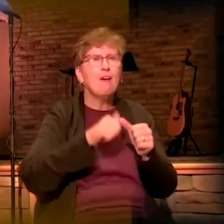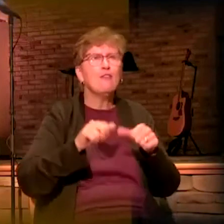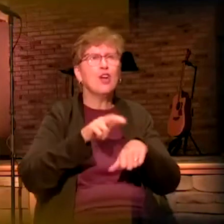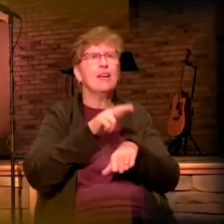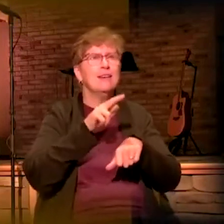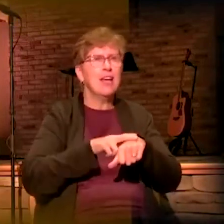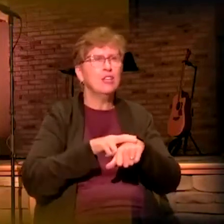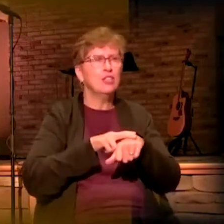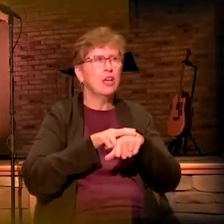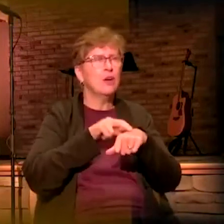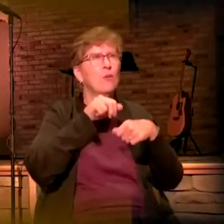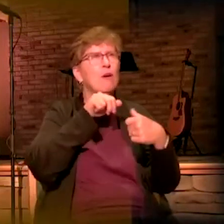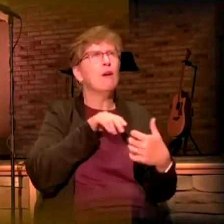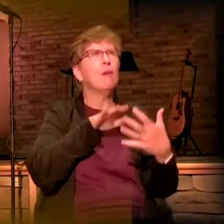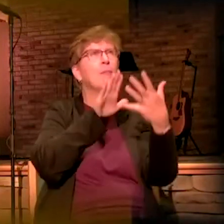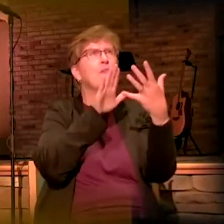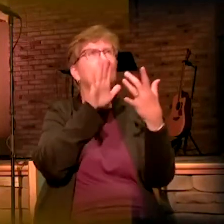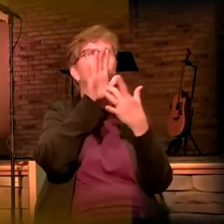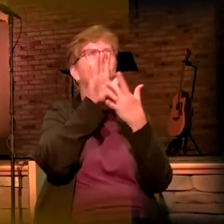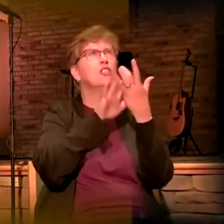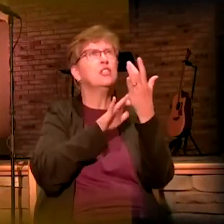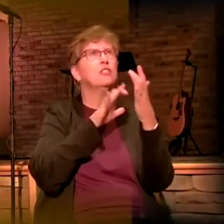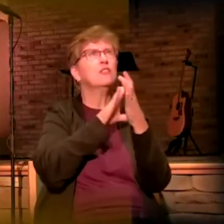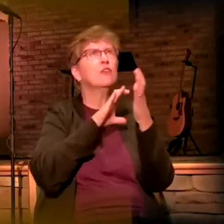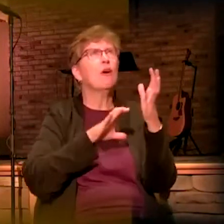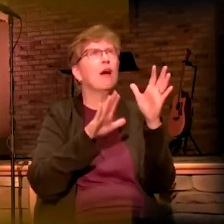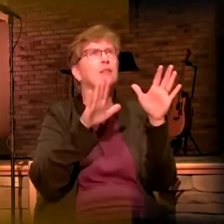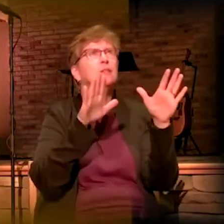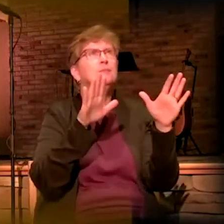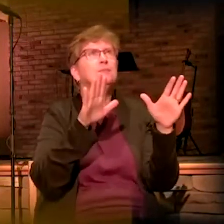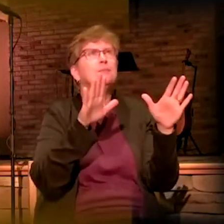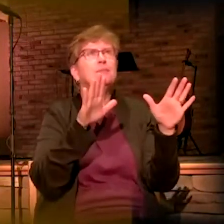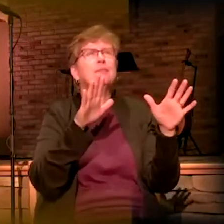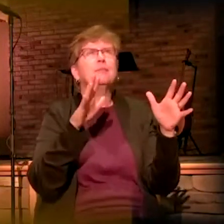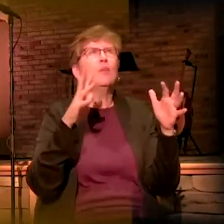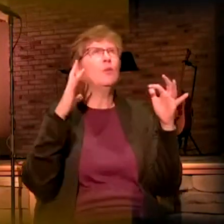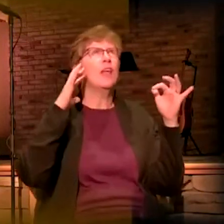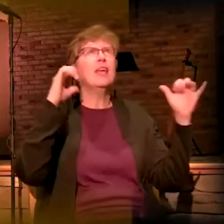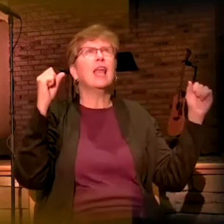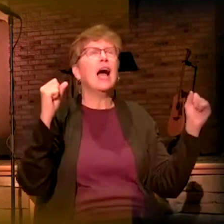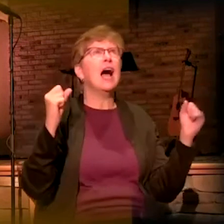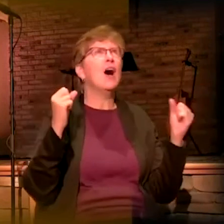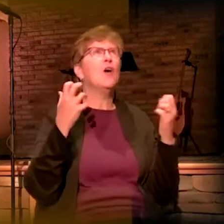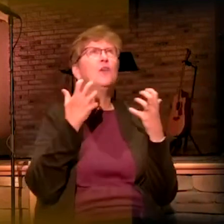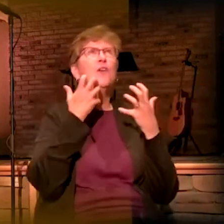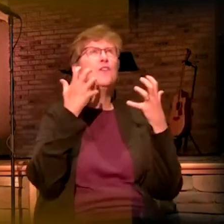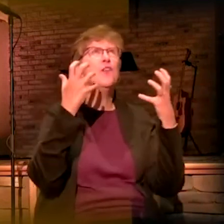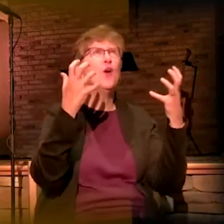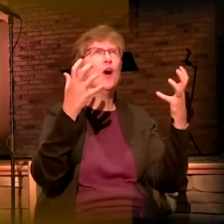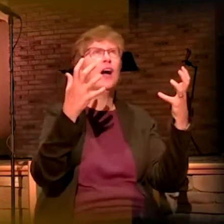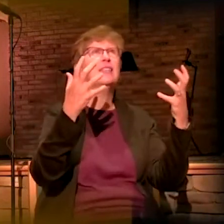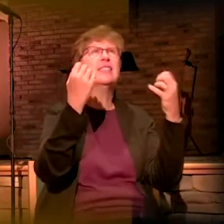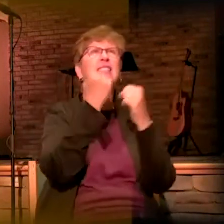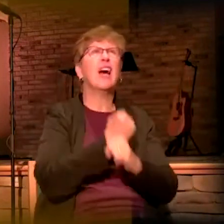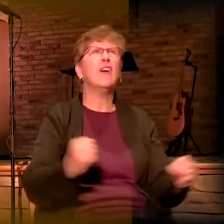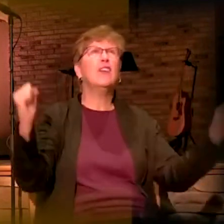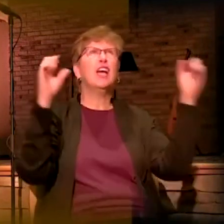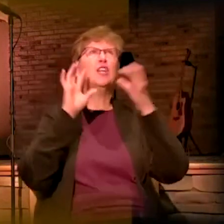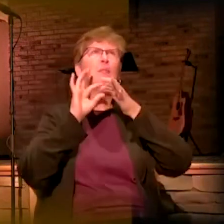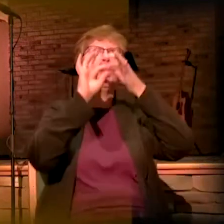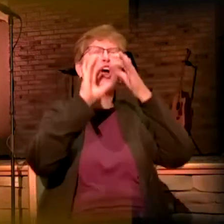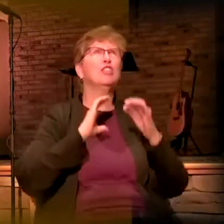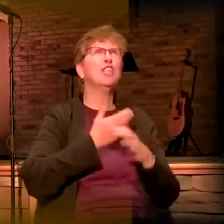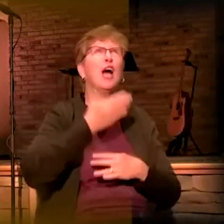will come before Jesus Christ and with a loud voice declare, "Salvation belongs to our God, who sits